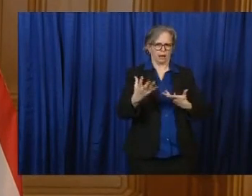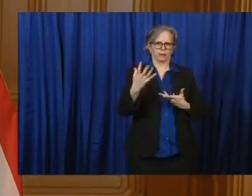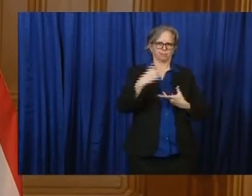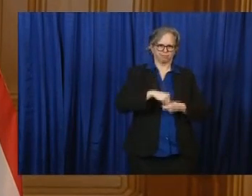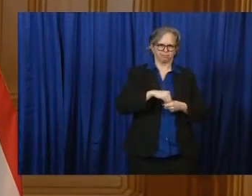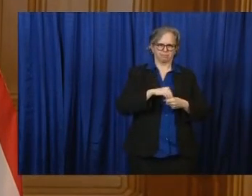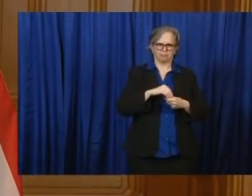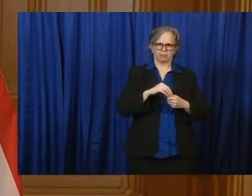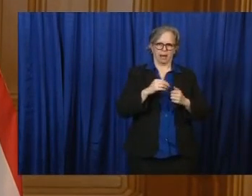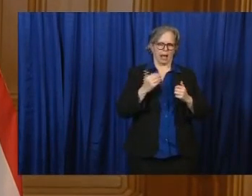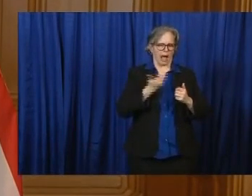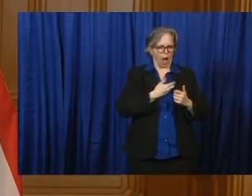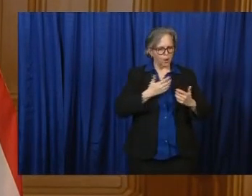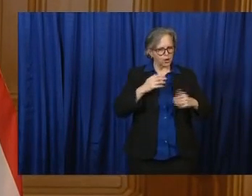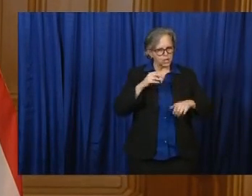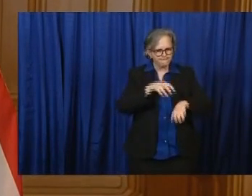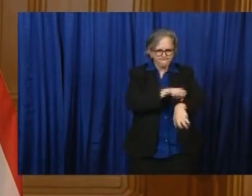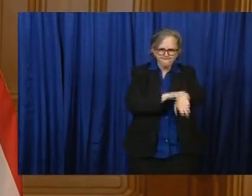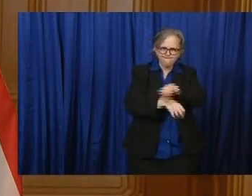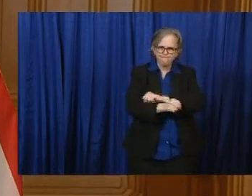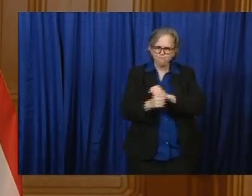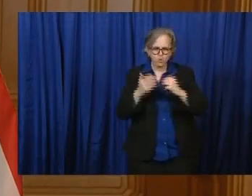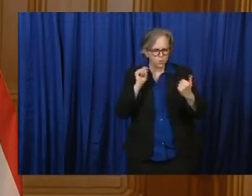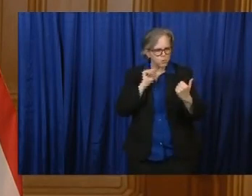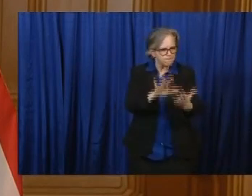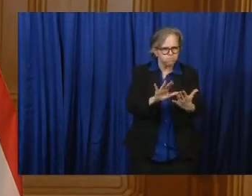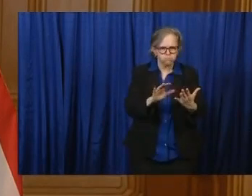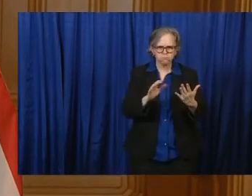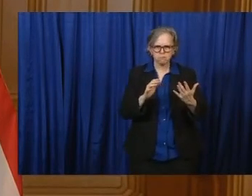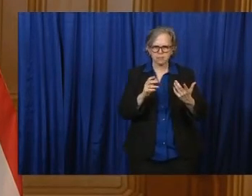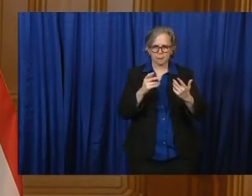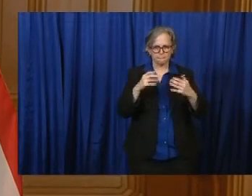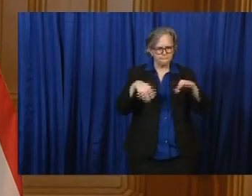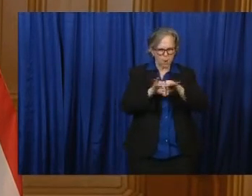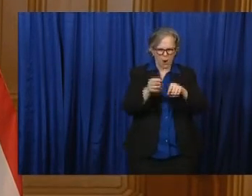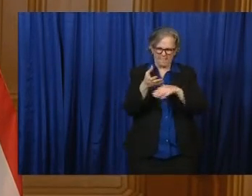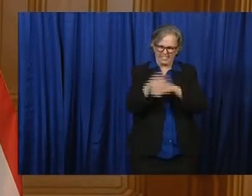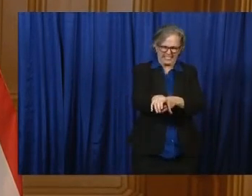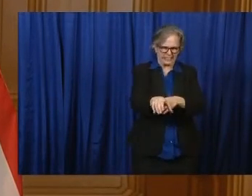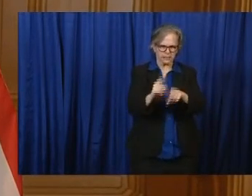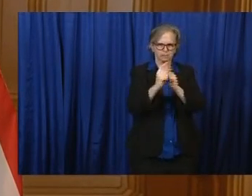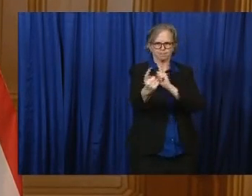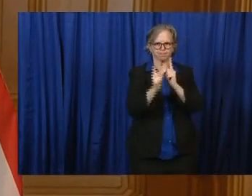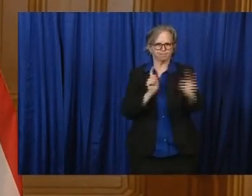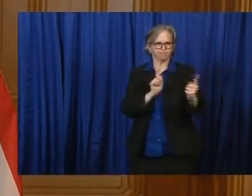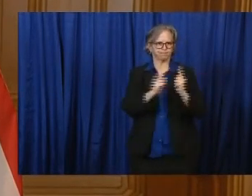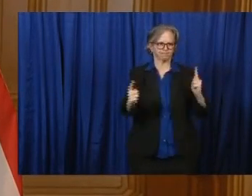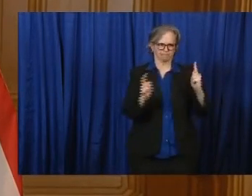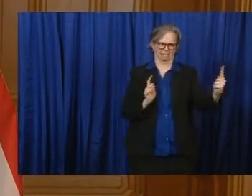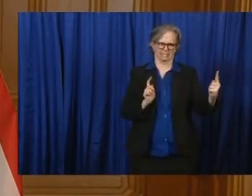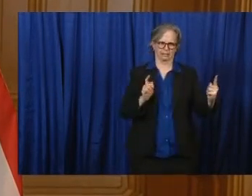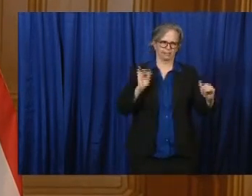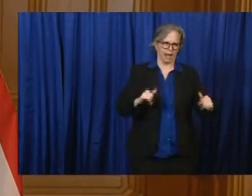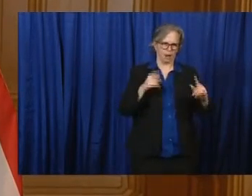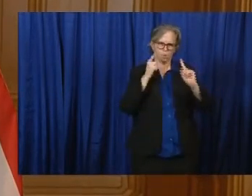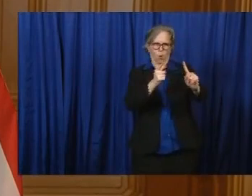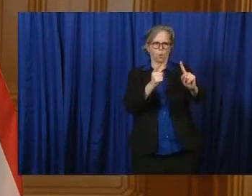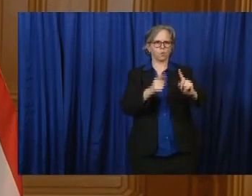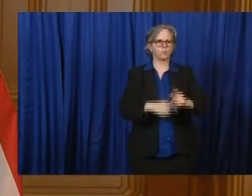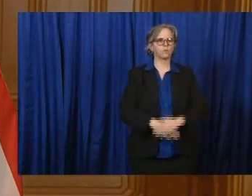to continue to focus on social distancing. Let me now